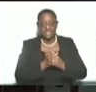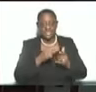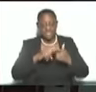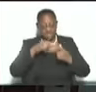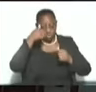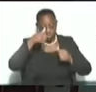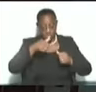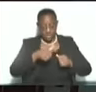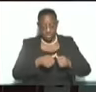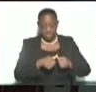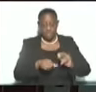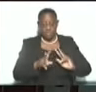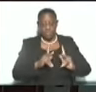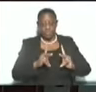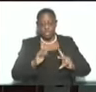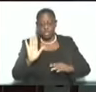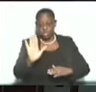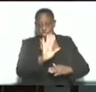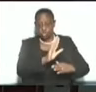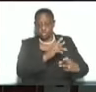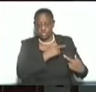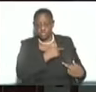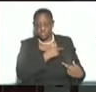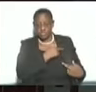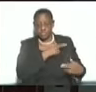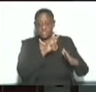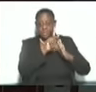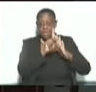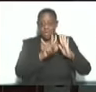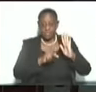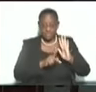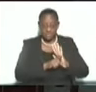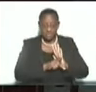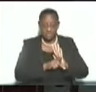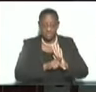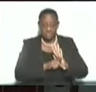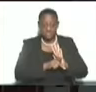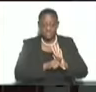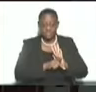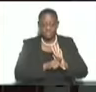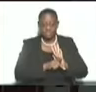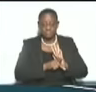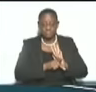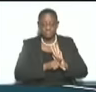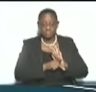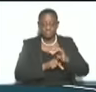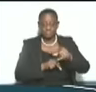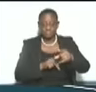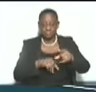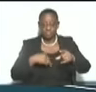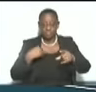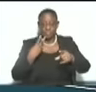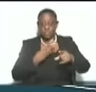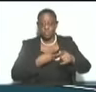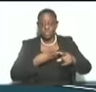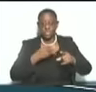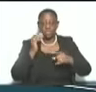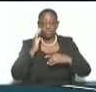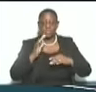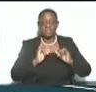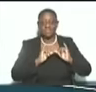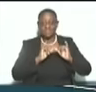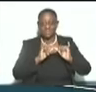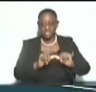reminding members of their responsibilities both to the parliament and to those they serve. Let us approach this new